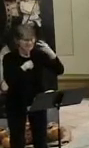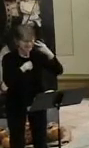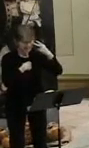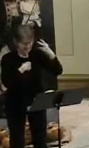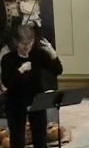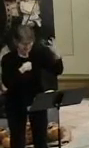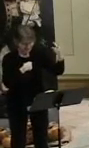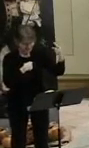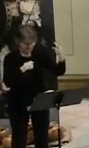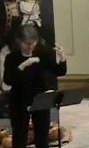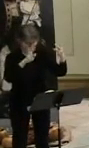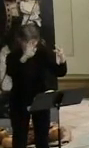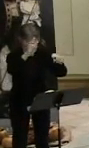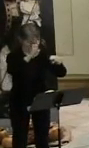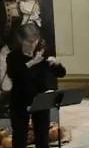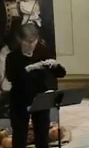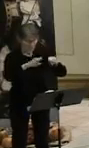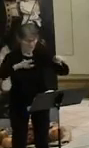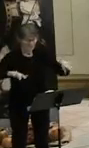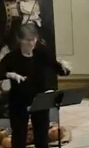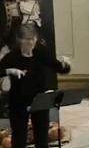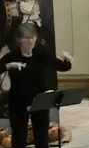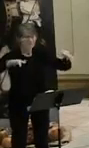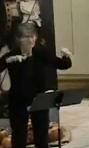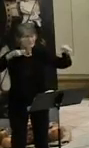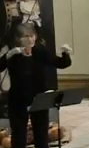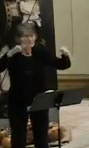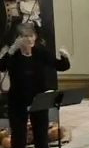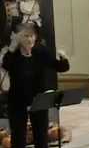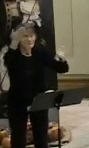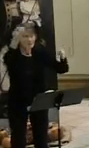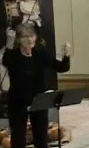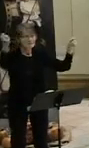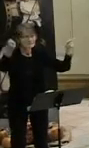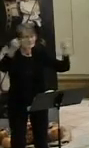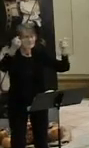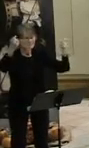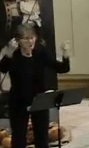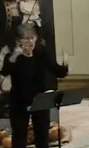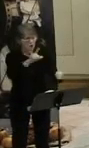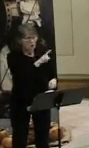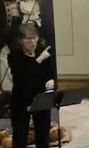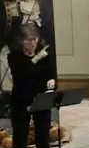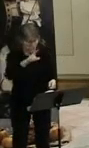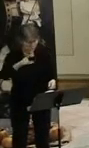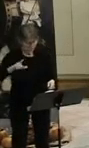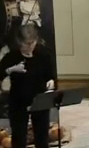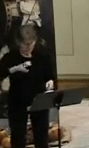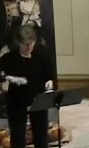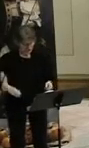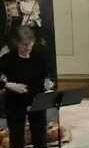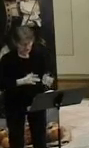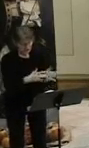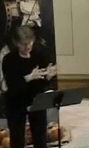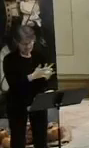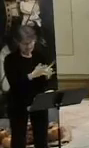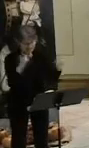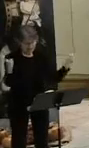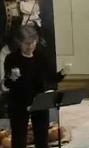sing in endless jubilation. Christ